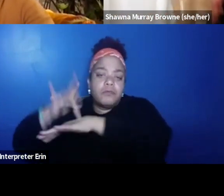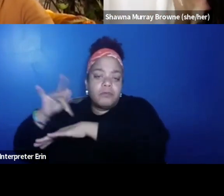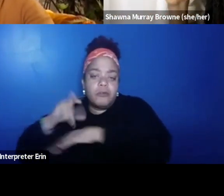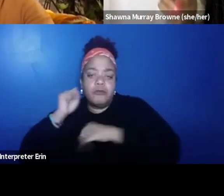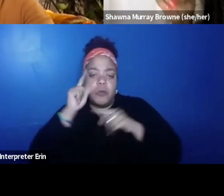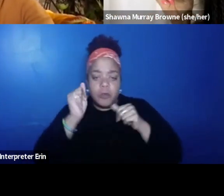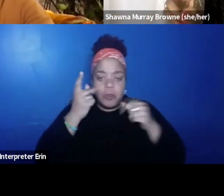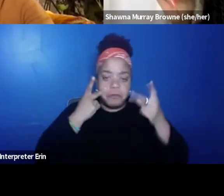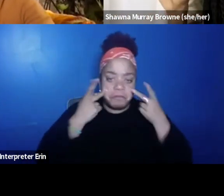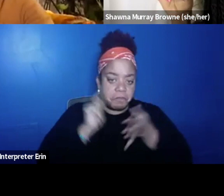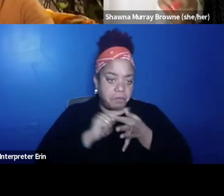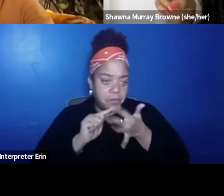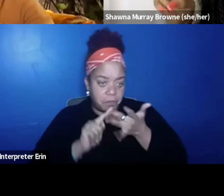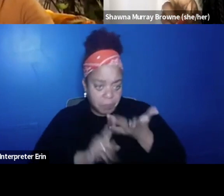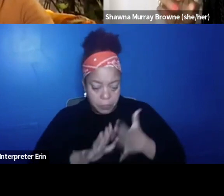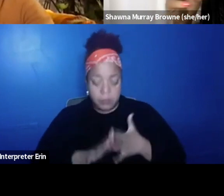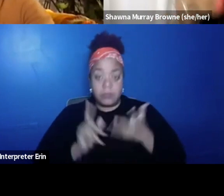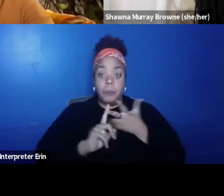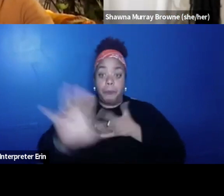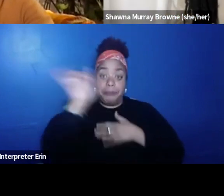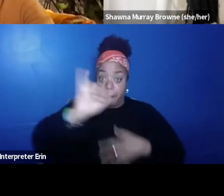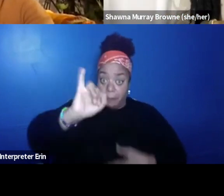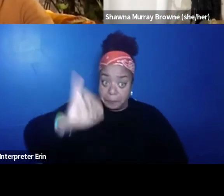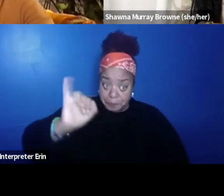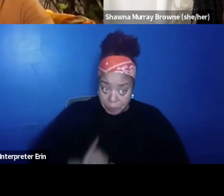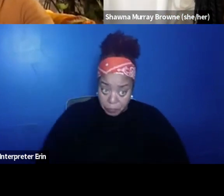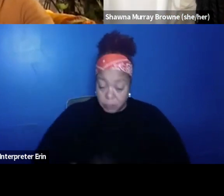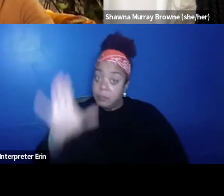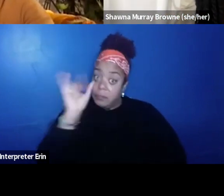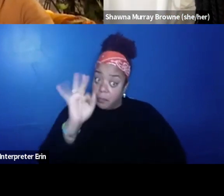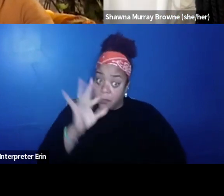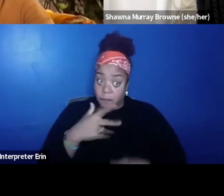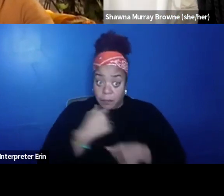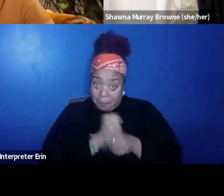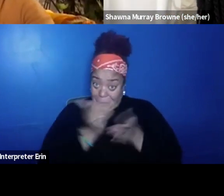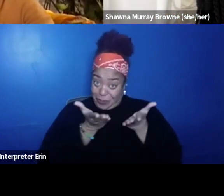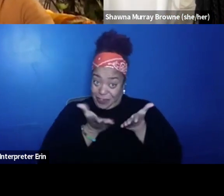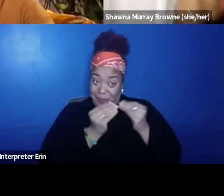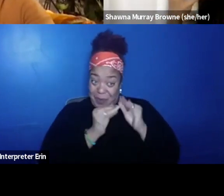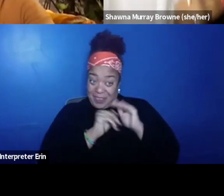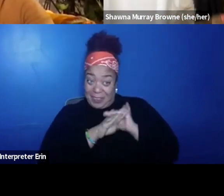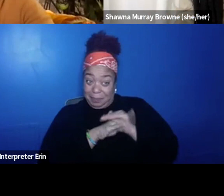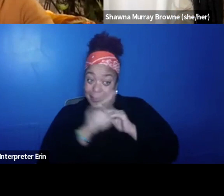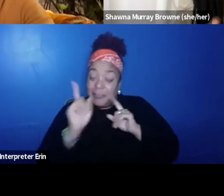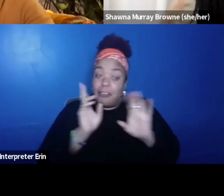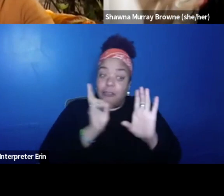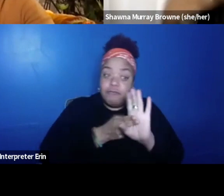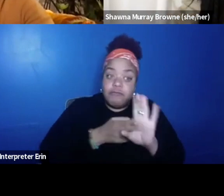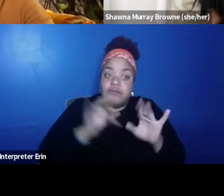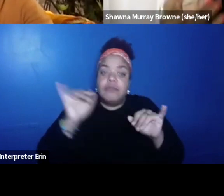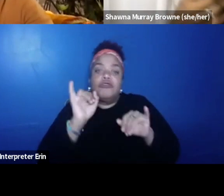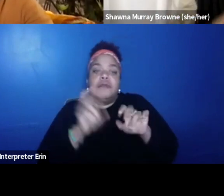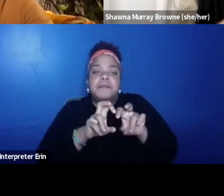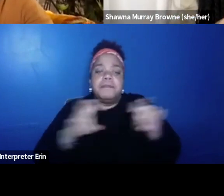to make your services more accessible by utilizing and getting on insurance panels, which means what?